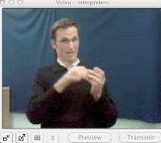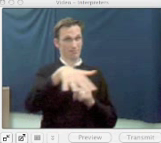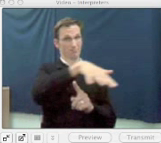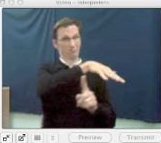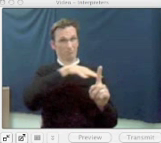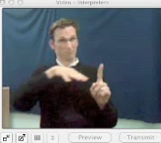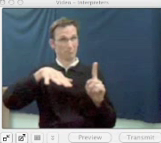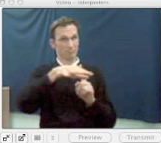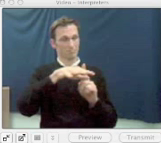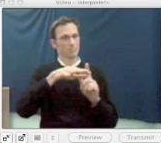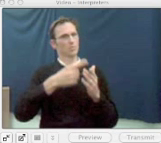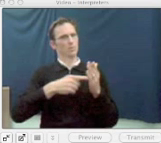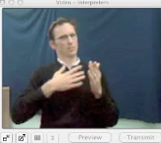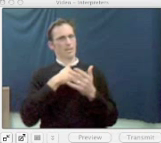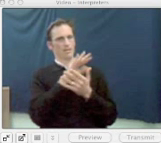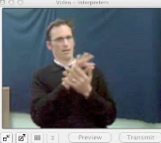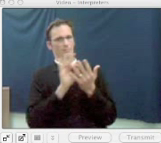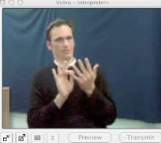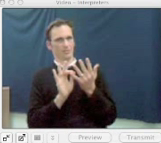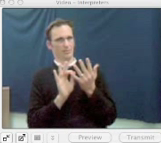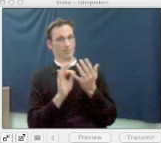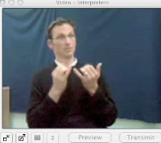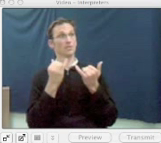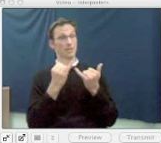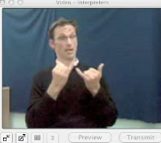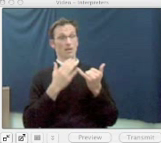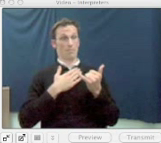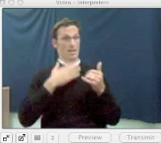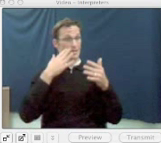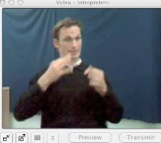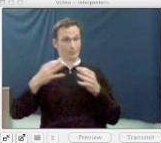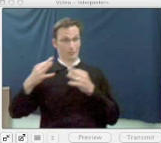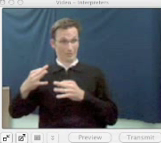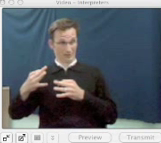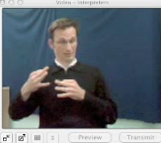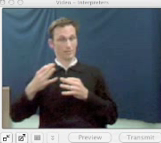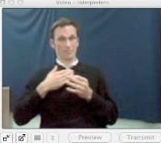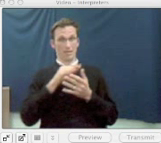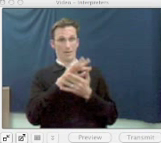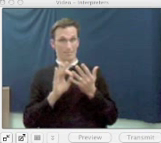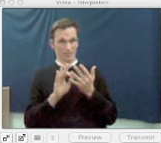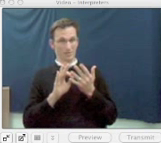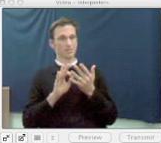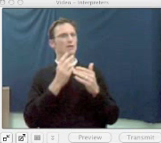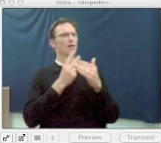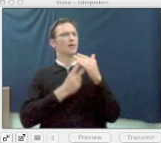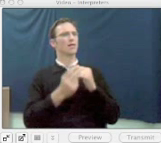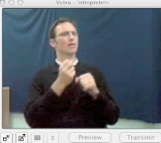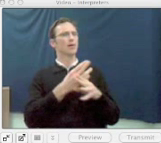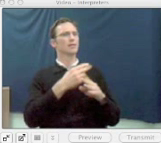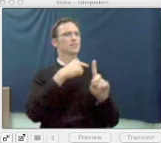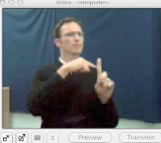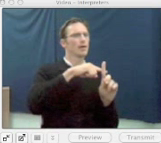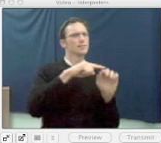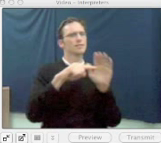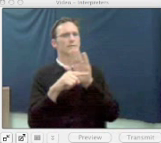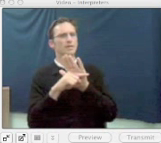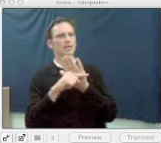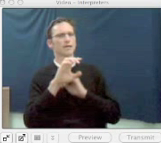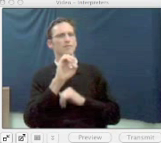how do those differing positive and negative consequences of my different options compare to my values and